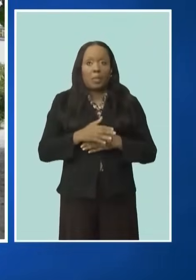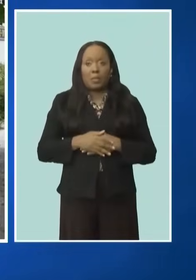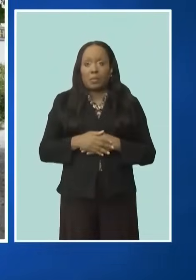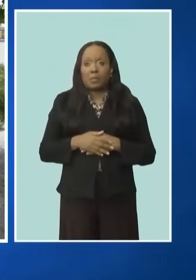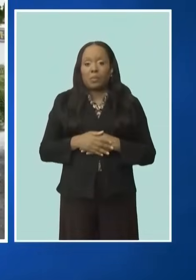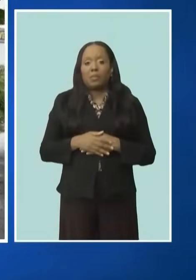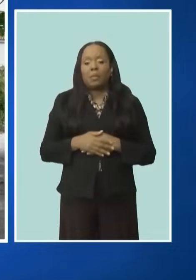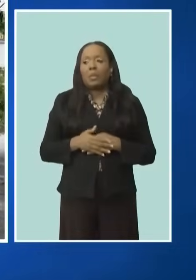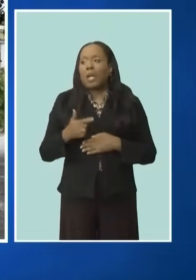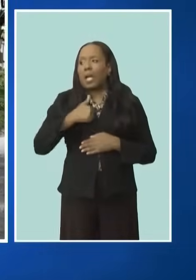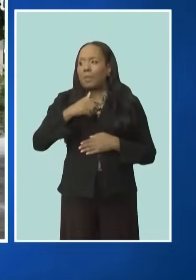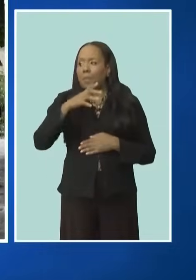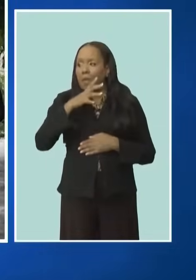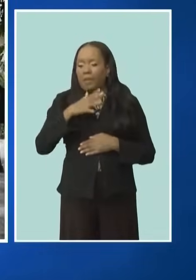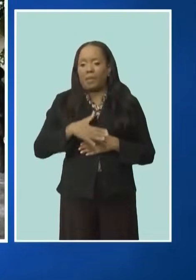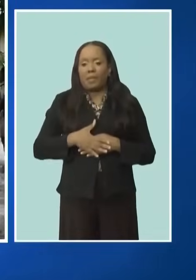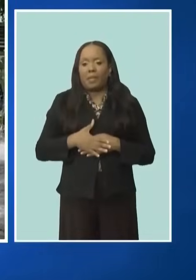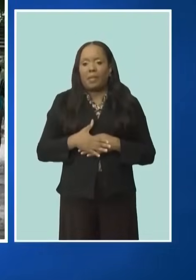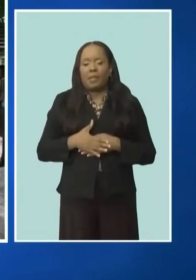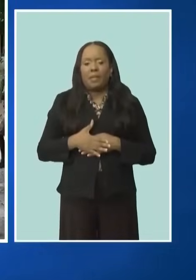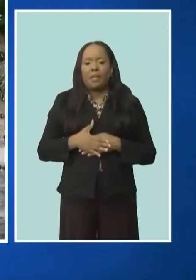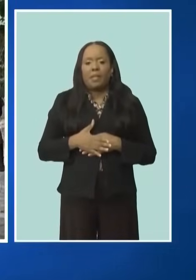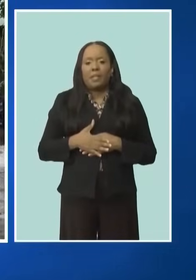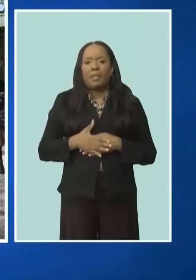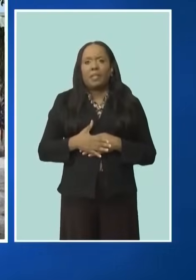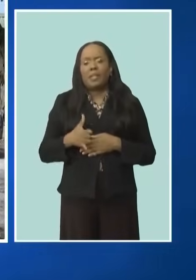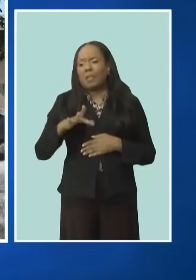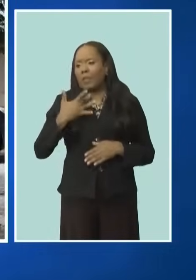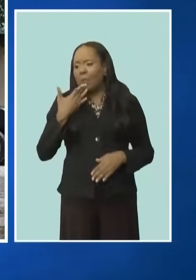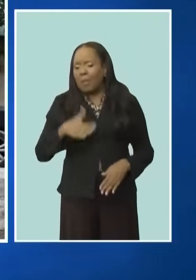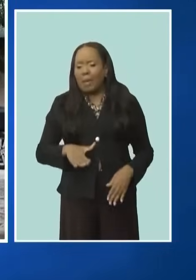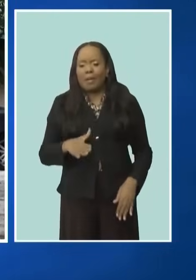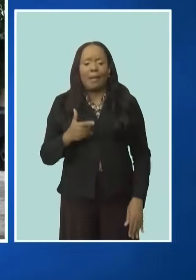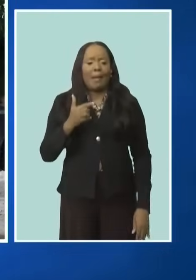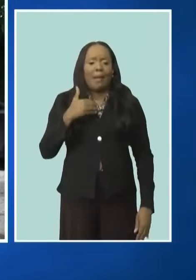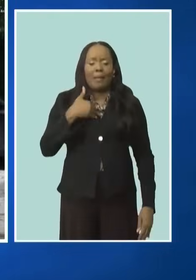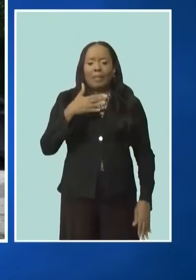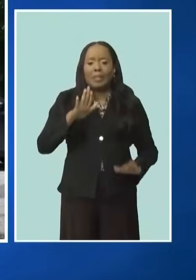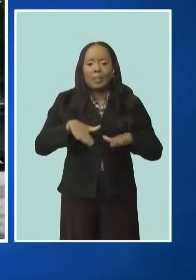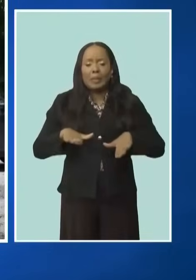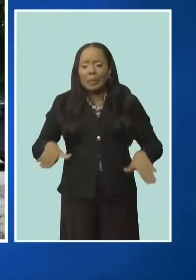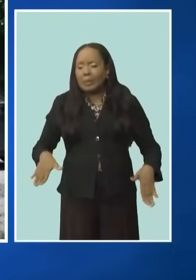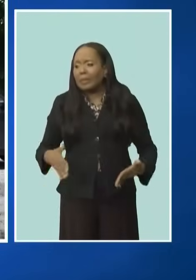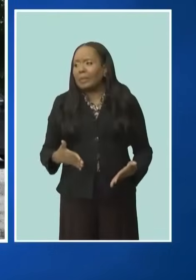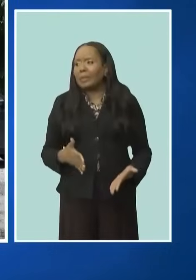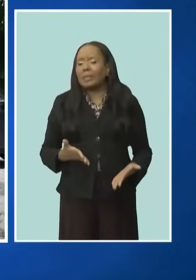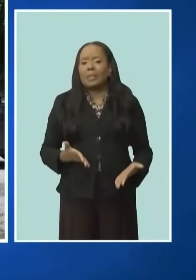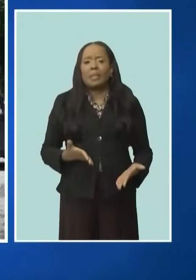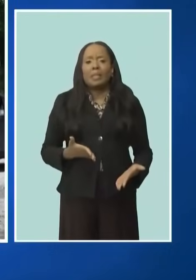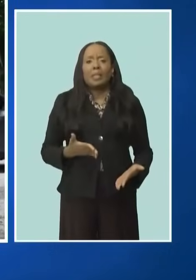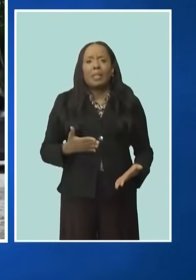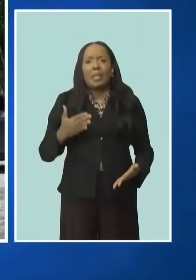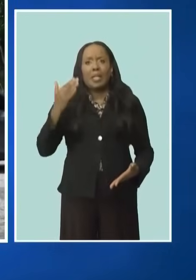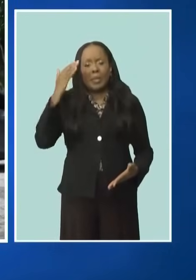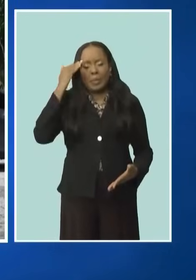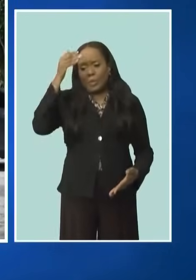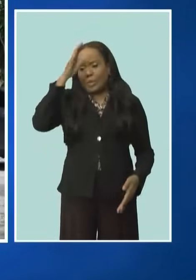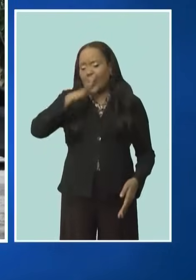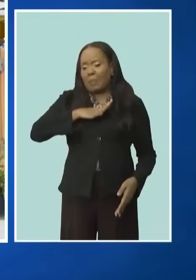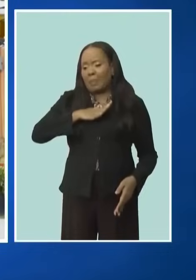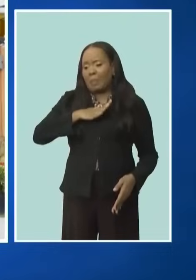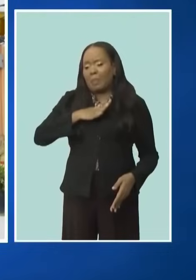have a son, you will feel bad. I am a mother, I have kids as well, so I know the mother must be feeling very hurt